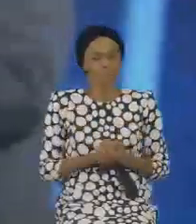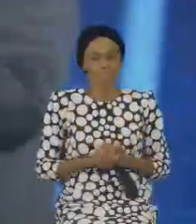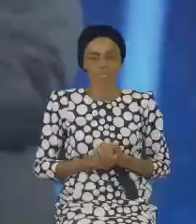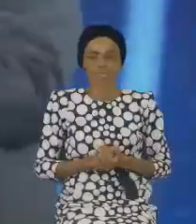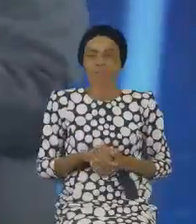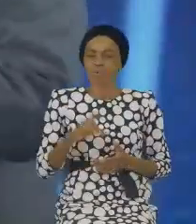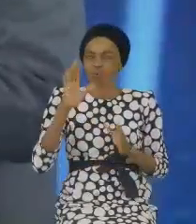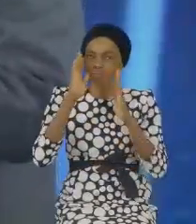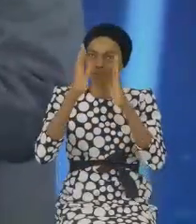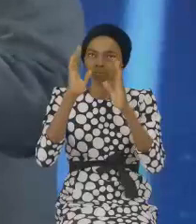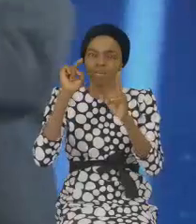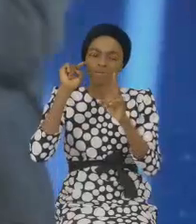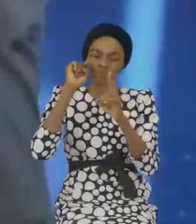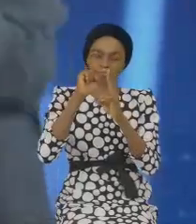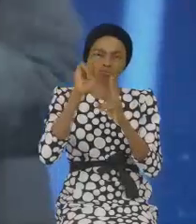peak,